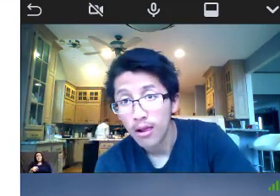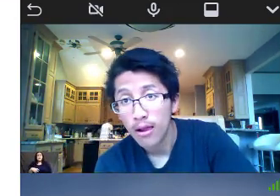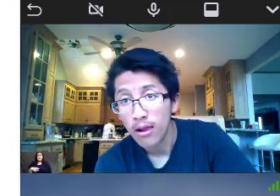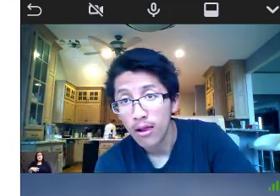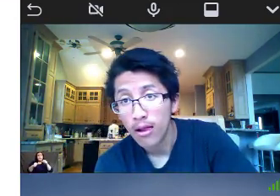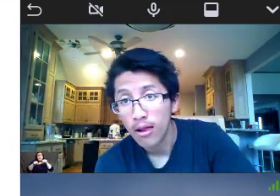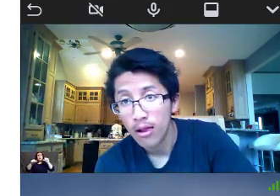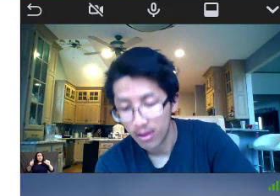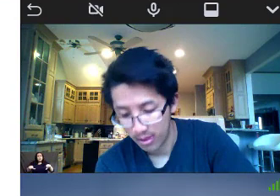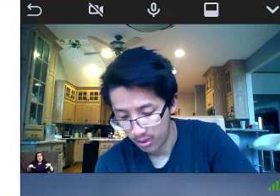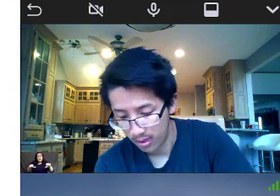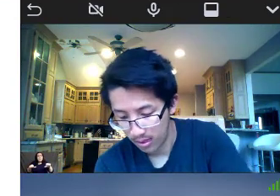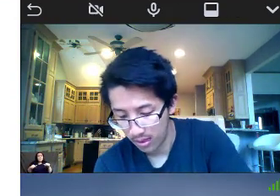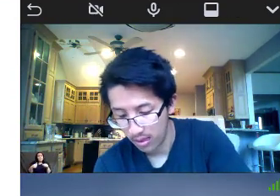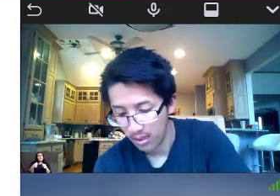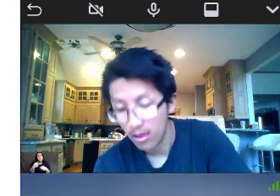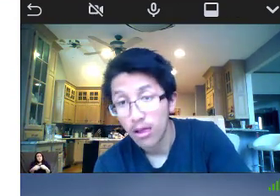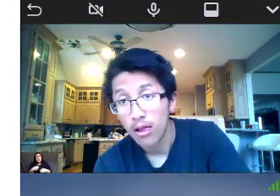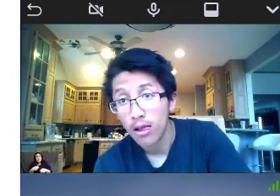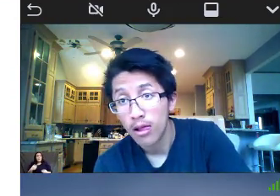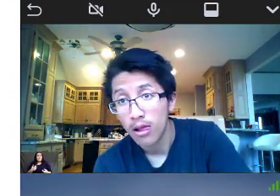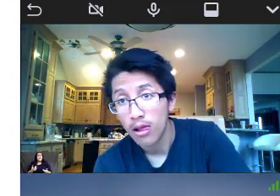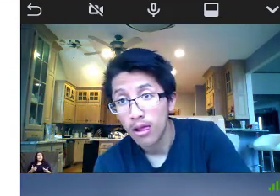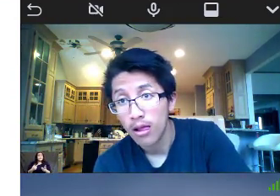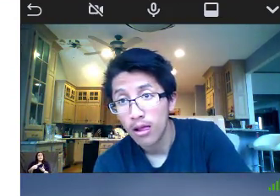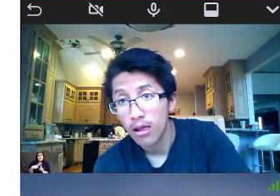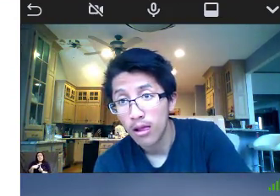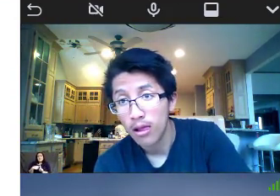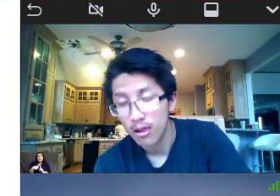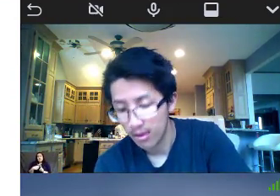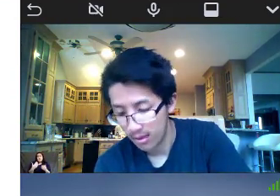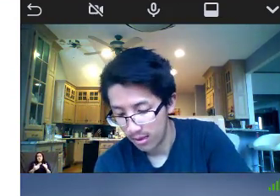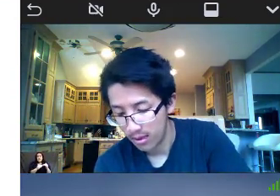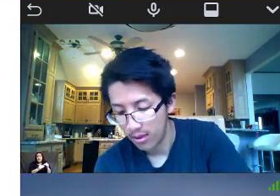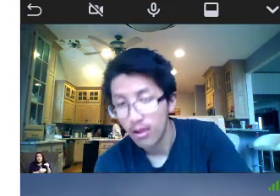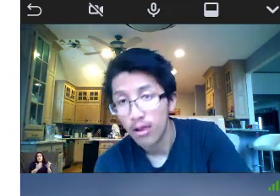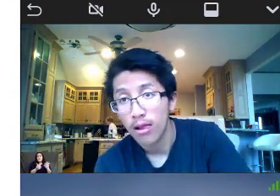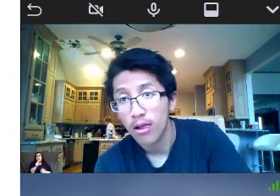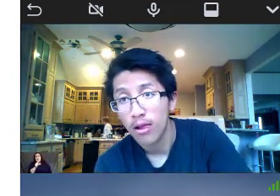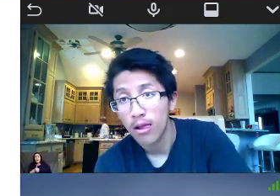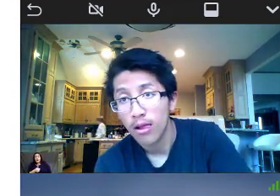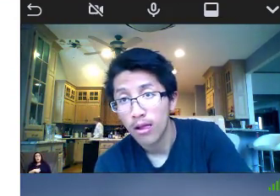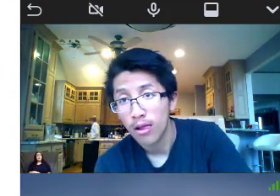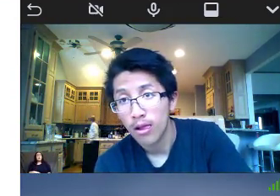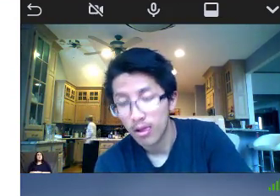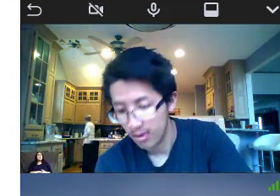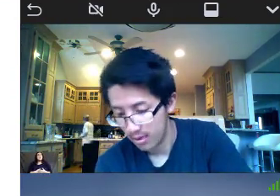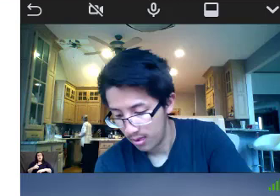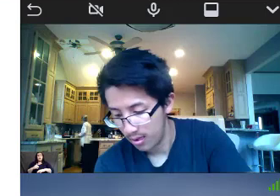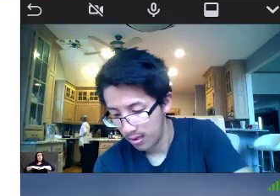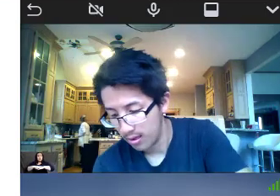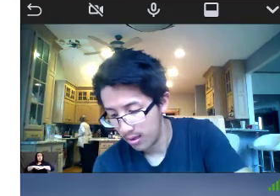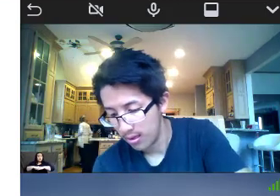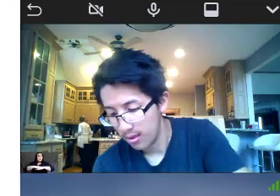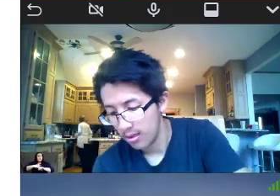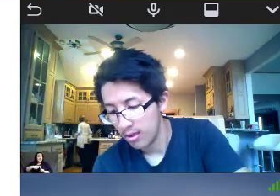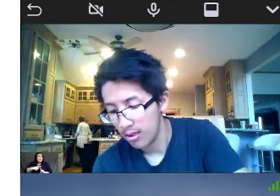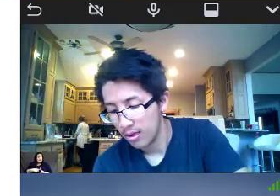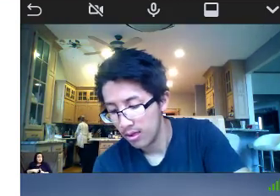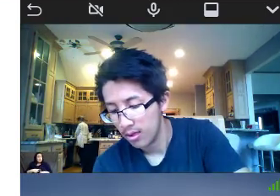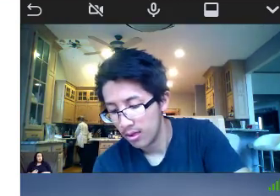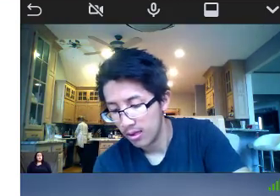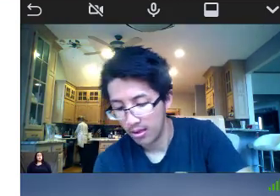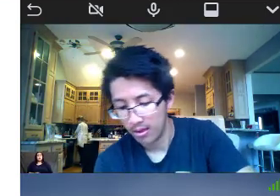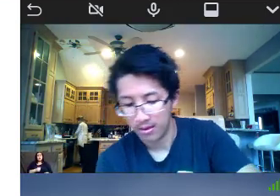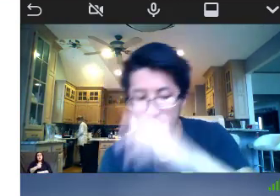Maybe my plate is constant temperature or constant heat flux. The temperature of the surface, the temperature in the free stream,